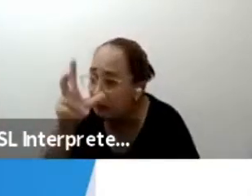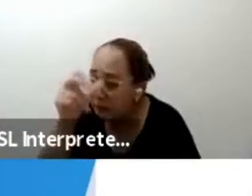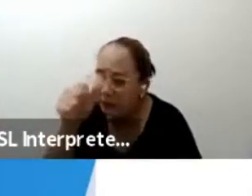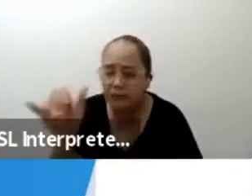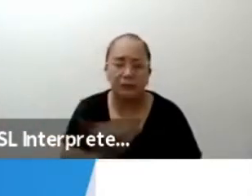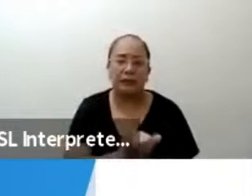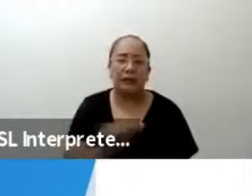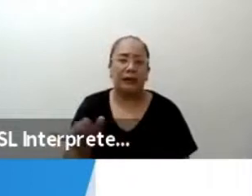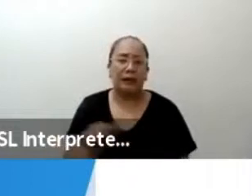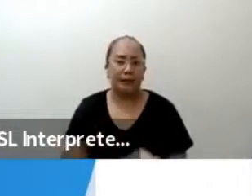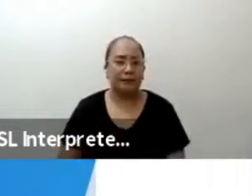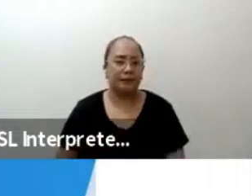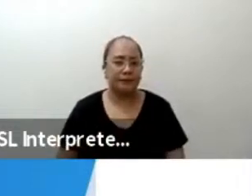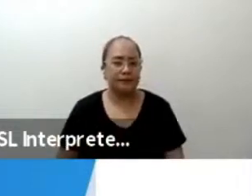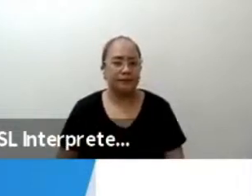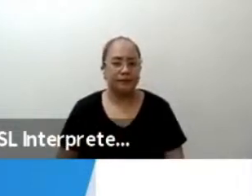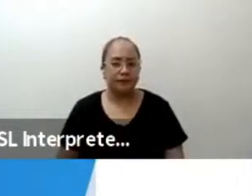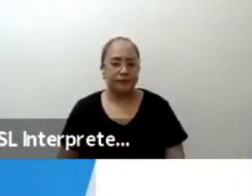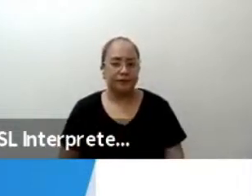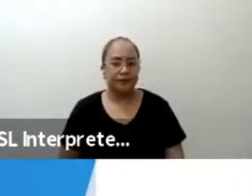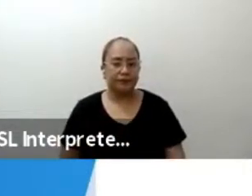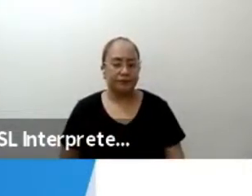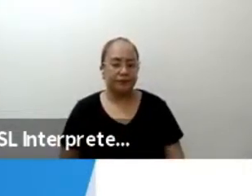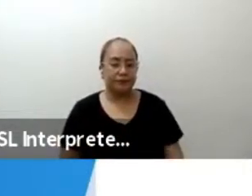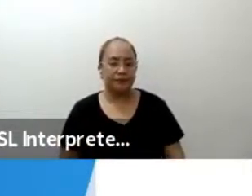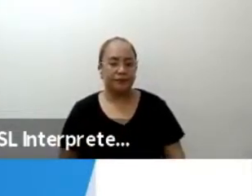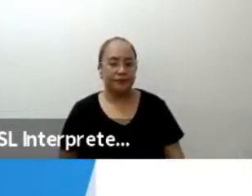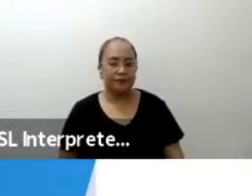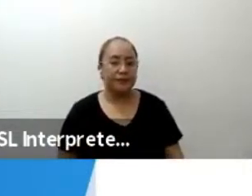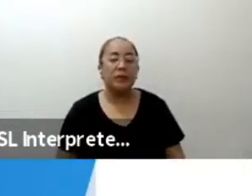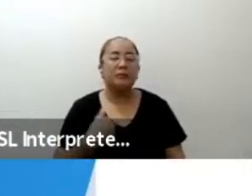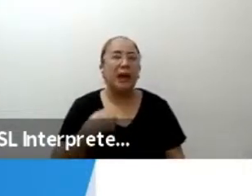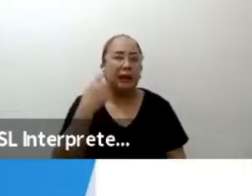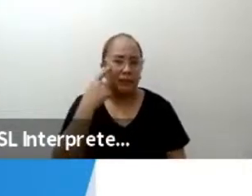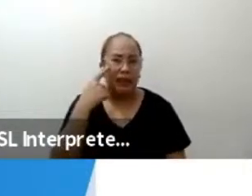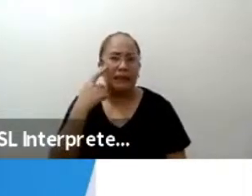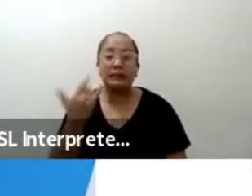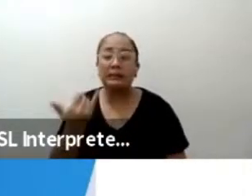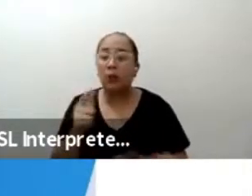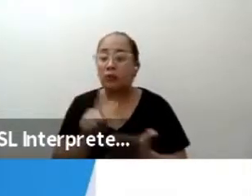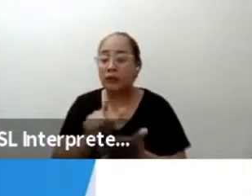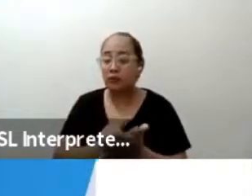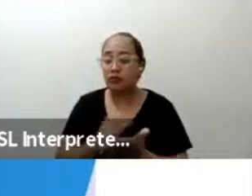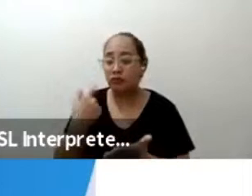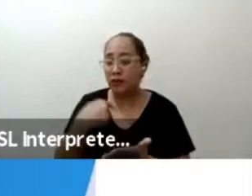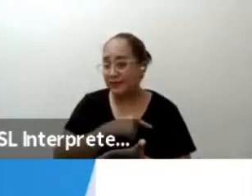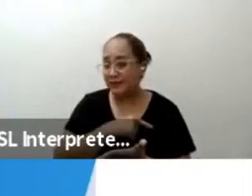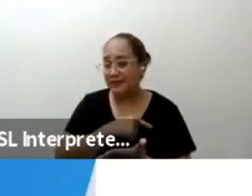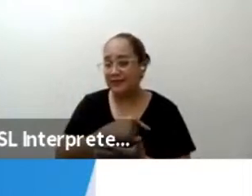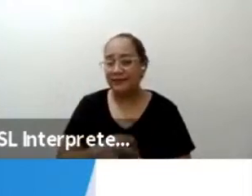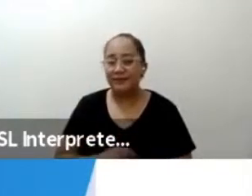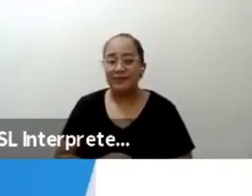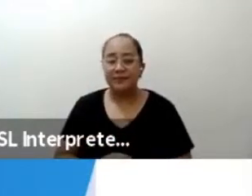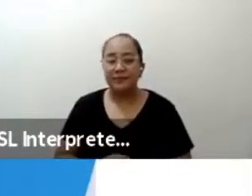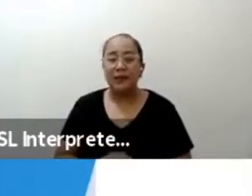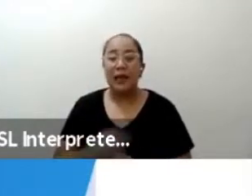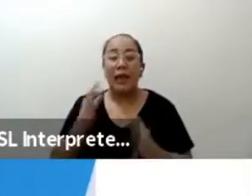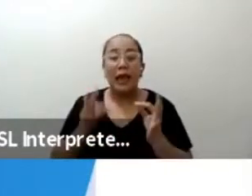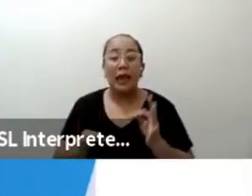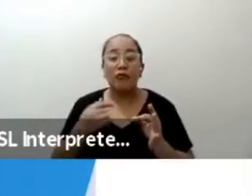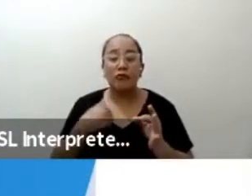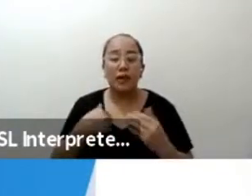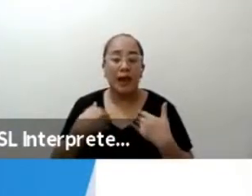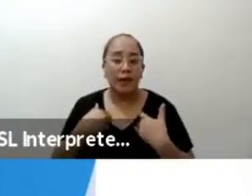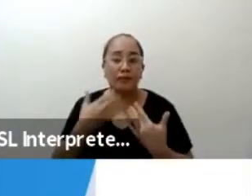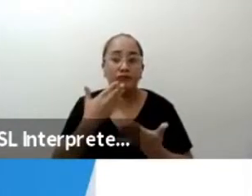same. Okay? So I think this is a lesson for us. If we are to have a